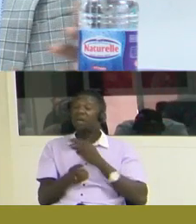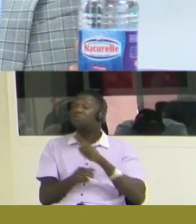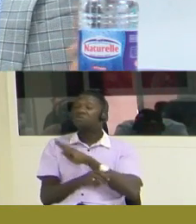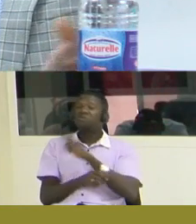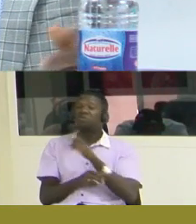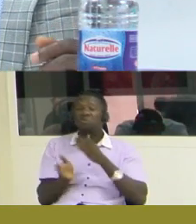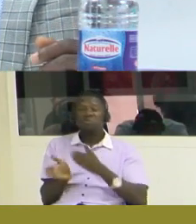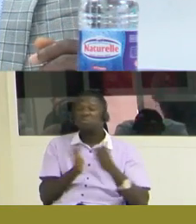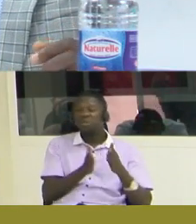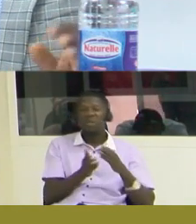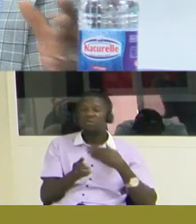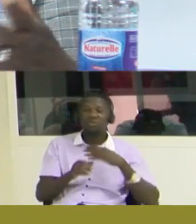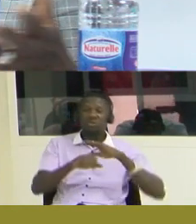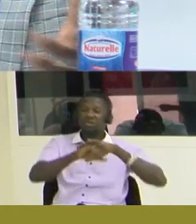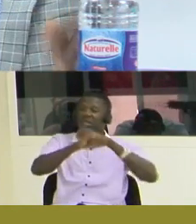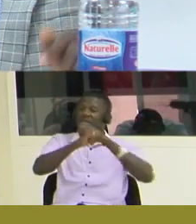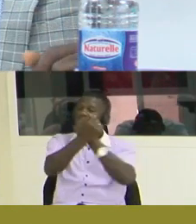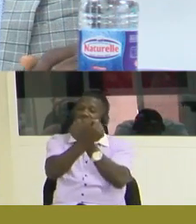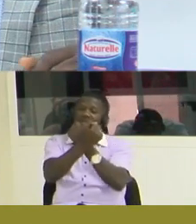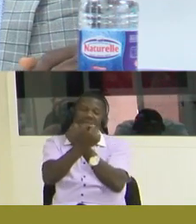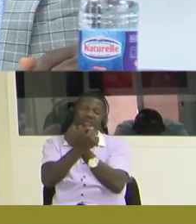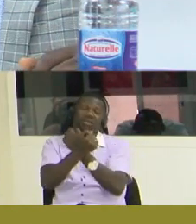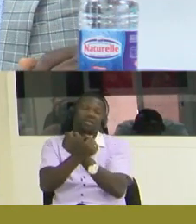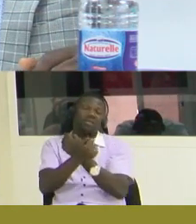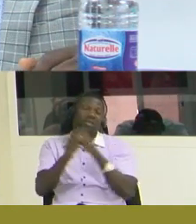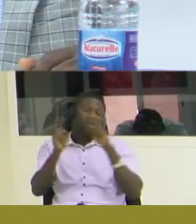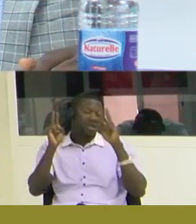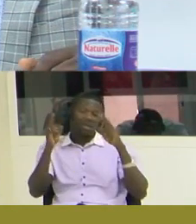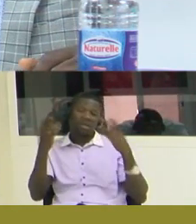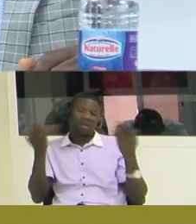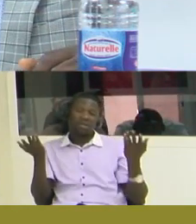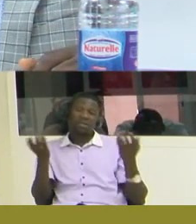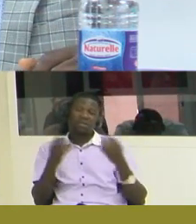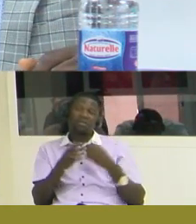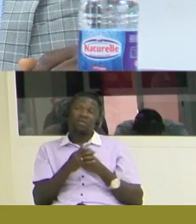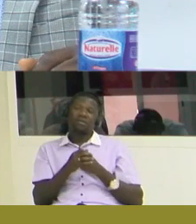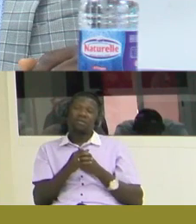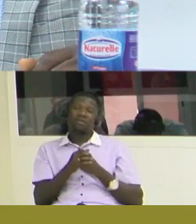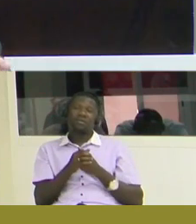how easy it was to have him arrested I